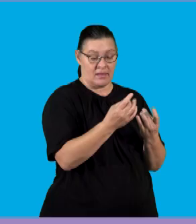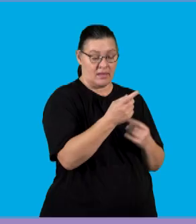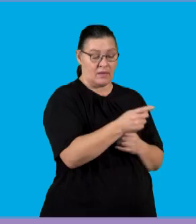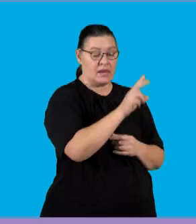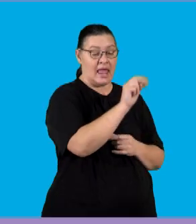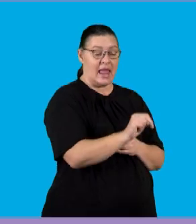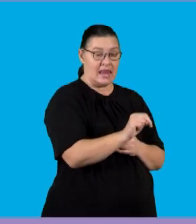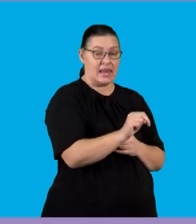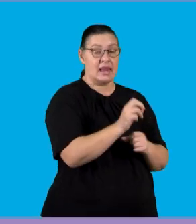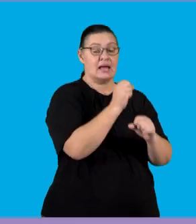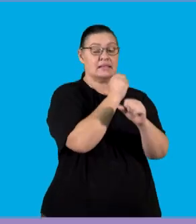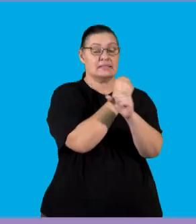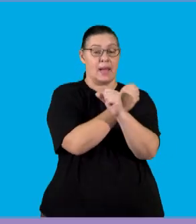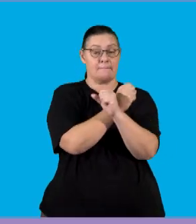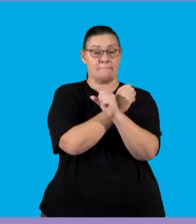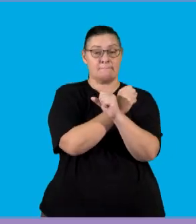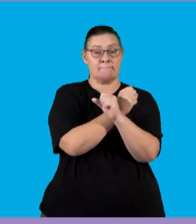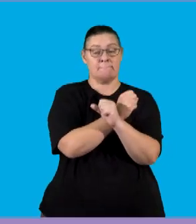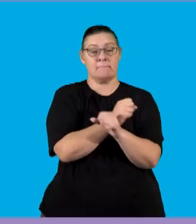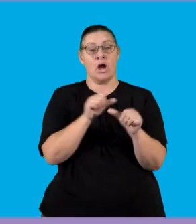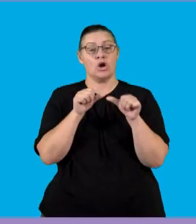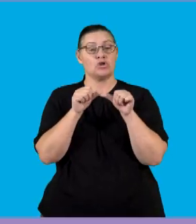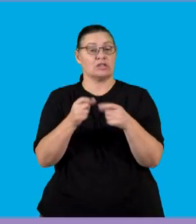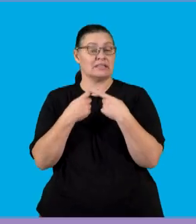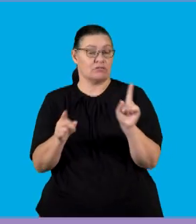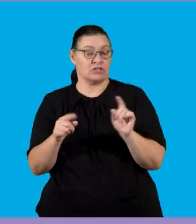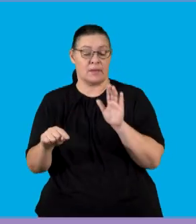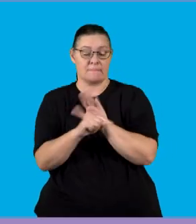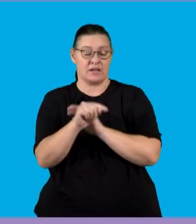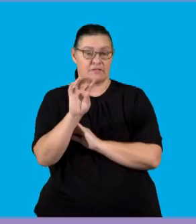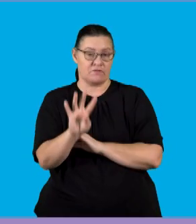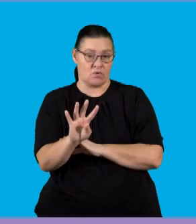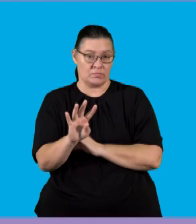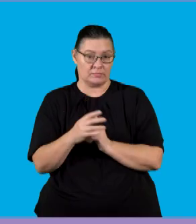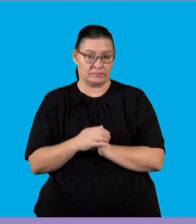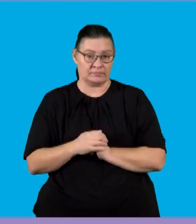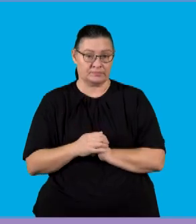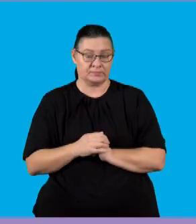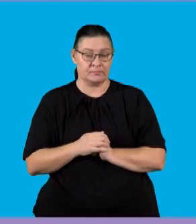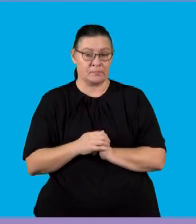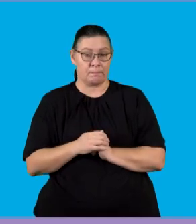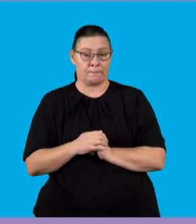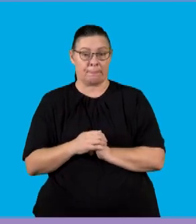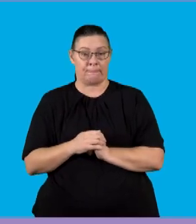by n. We're going to multiply it with the constant difference, which is our